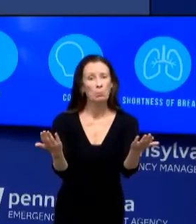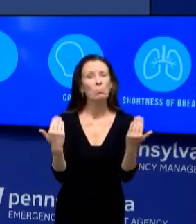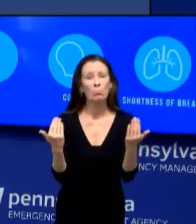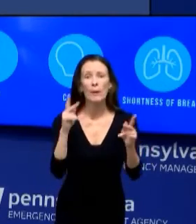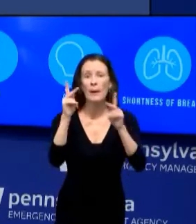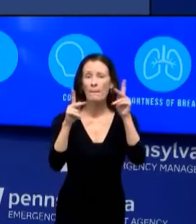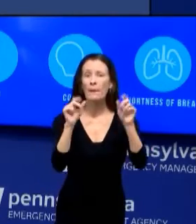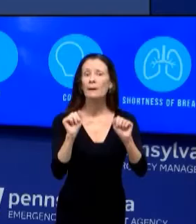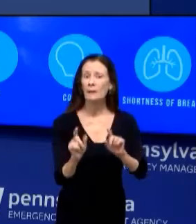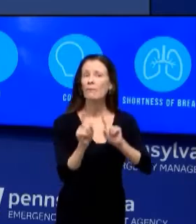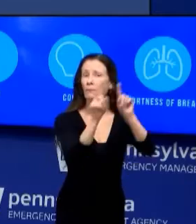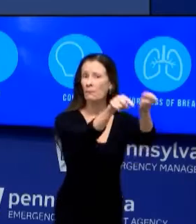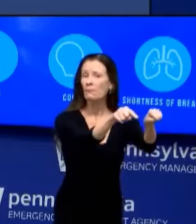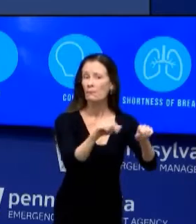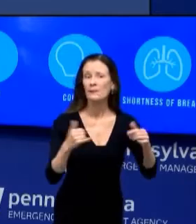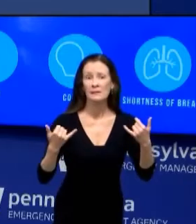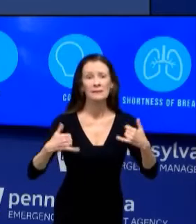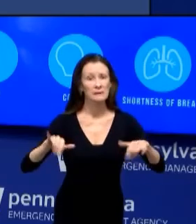use disorder.